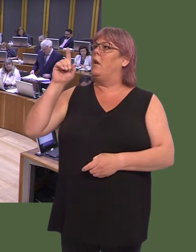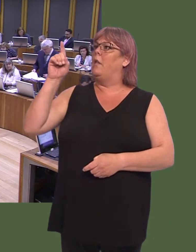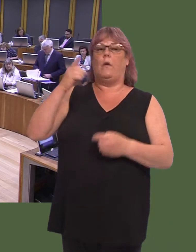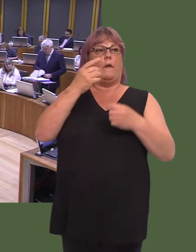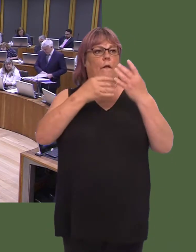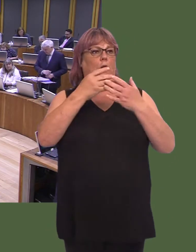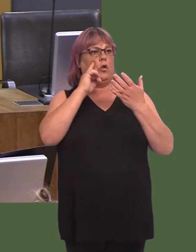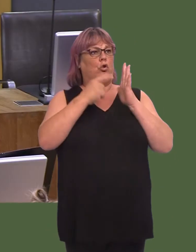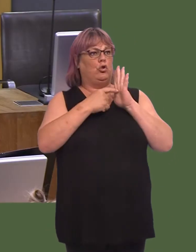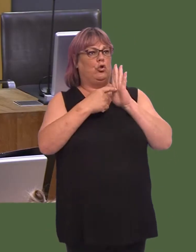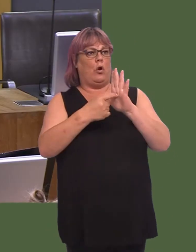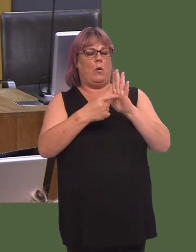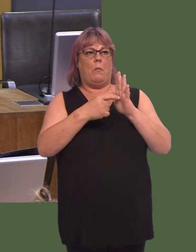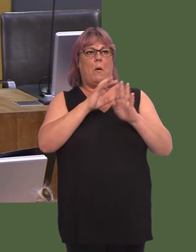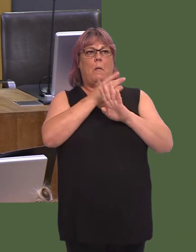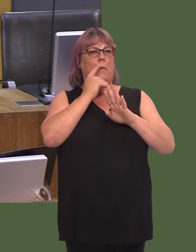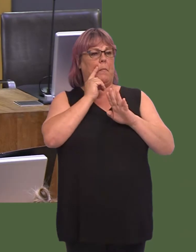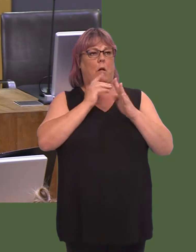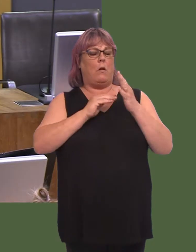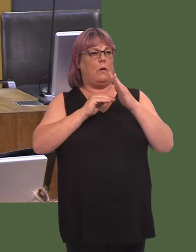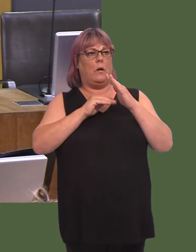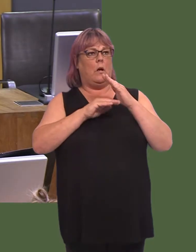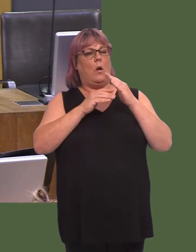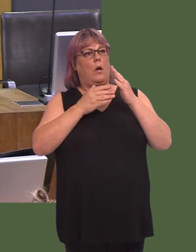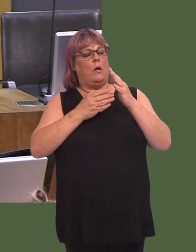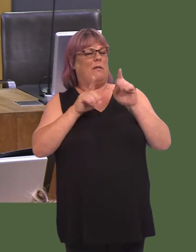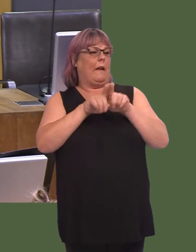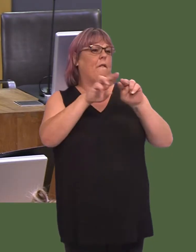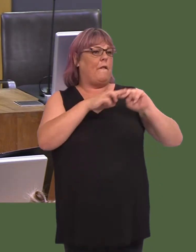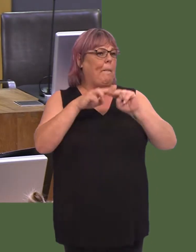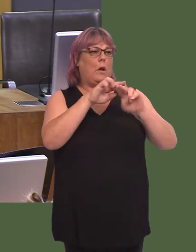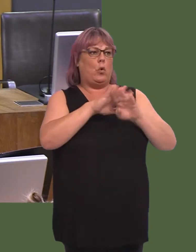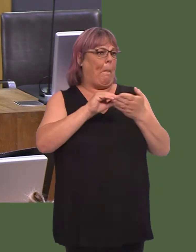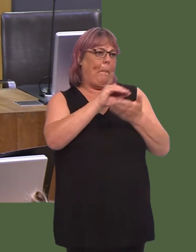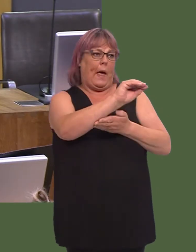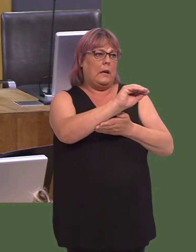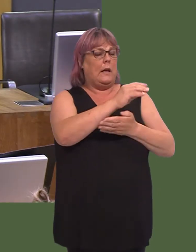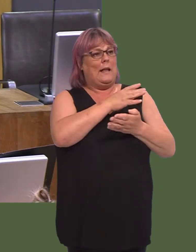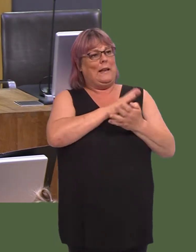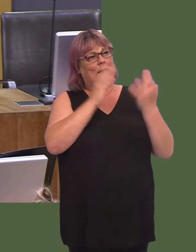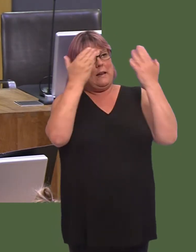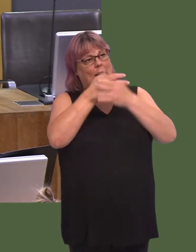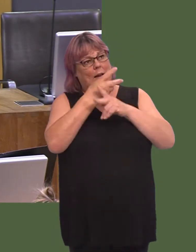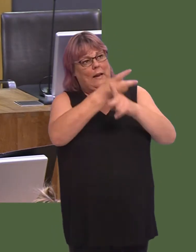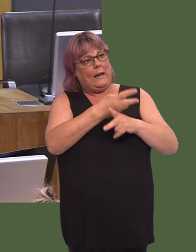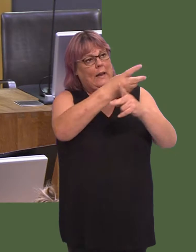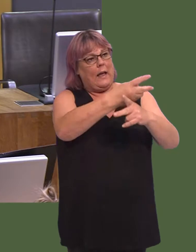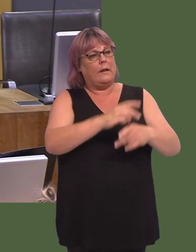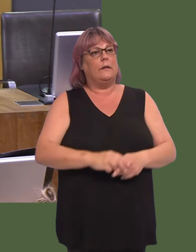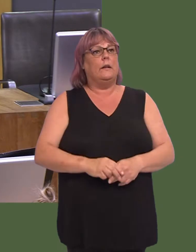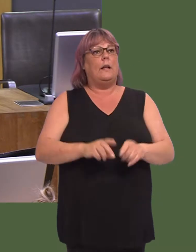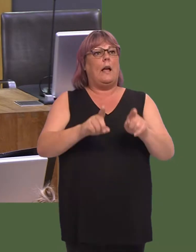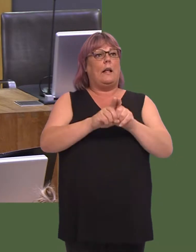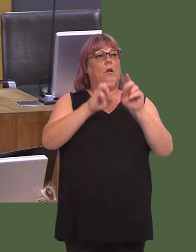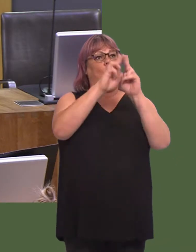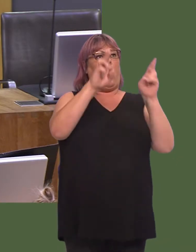critical role of unpaid carers in overnight care for people within their family, usually. Obviously, in those circumstances, it's very often mental